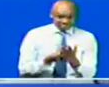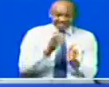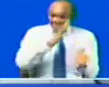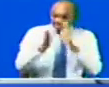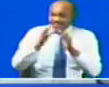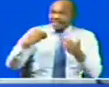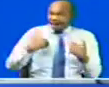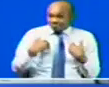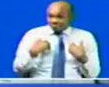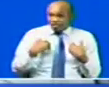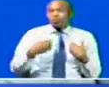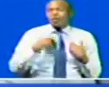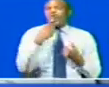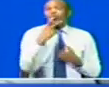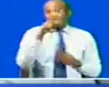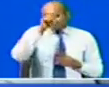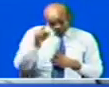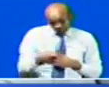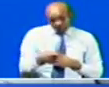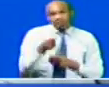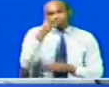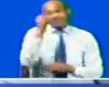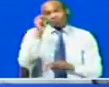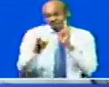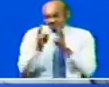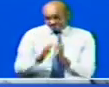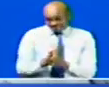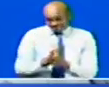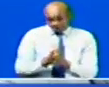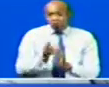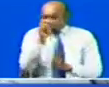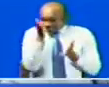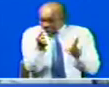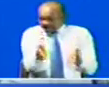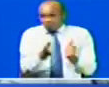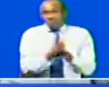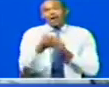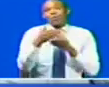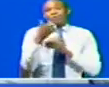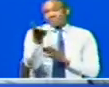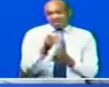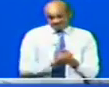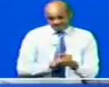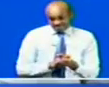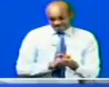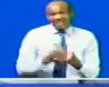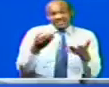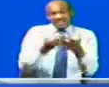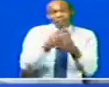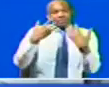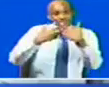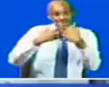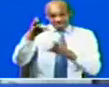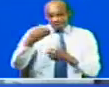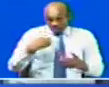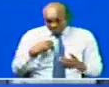that we should pack 200,000 by 2020. And you can see now we are 90,000. So some of the equipments like